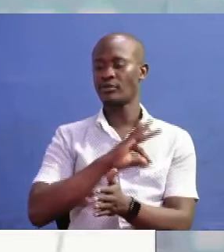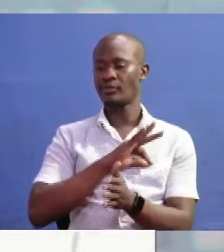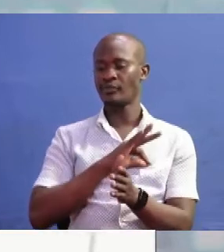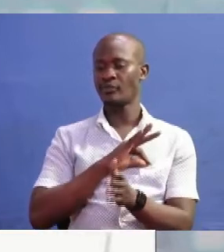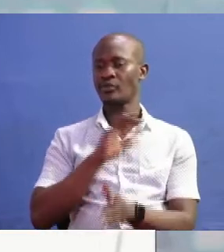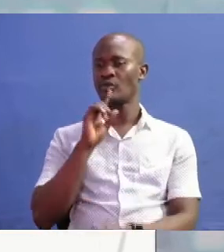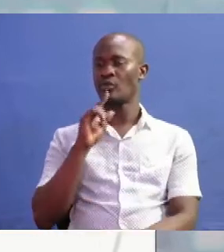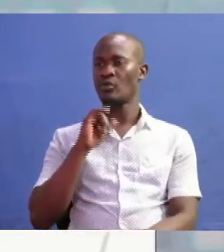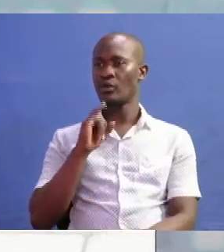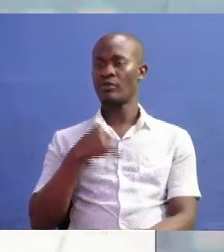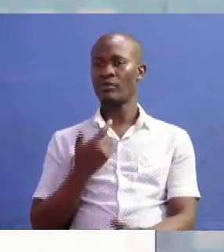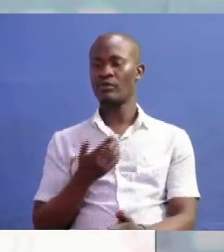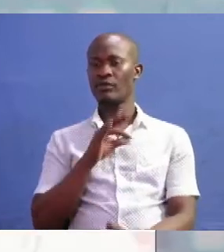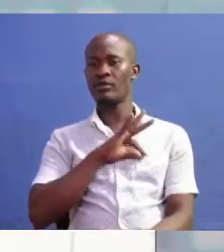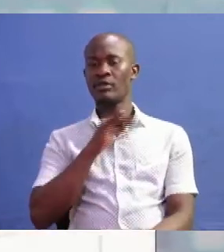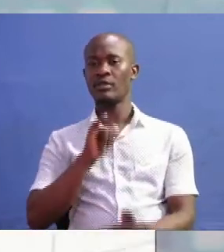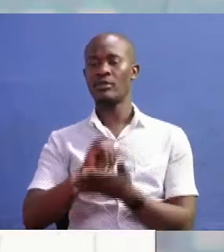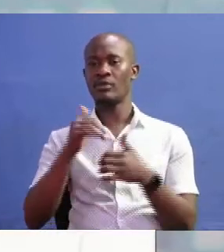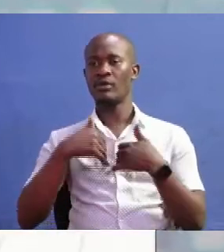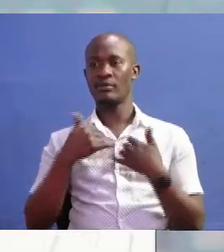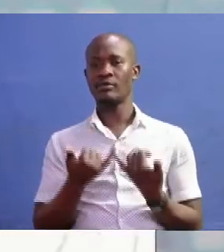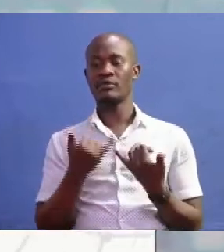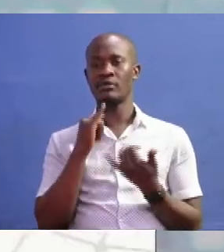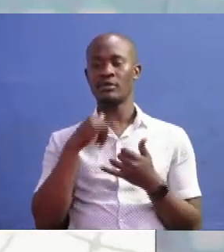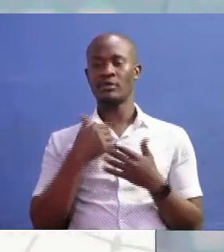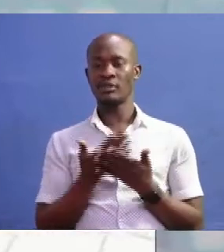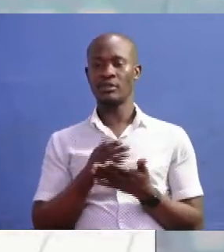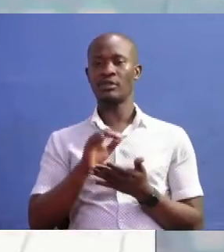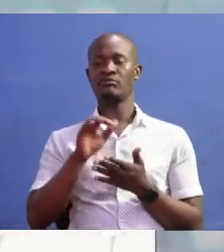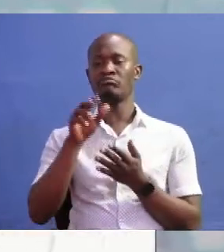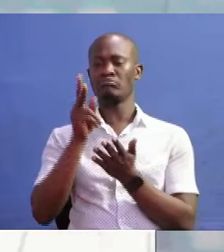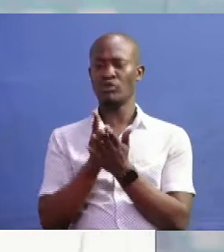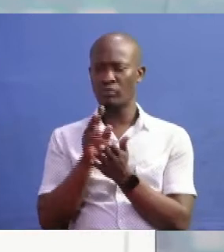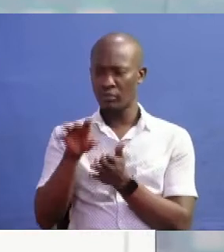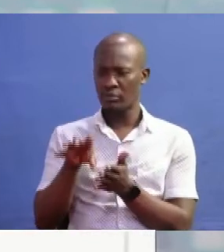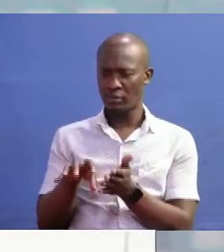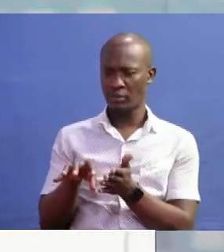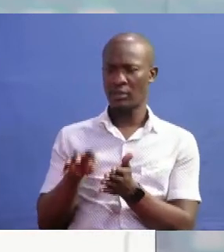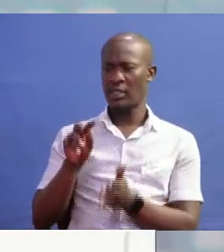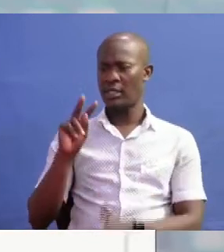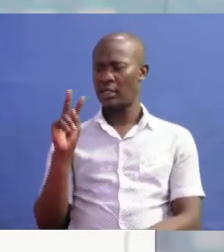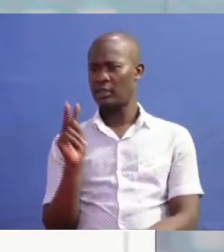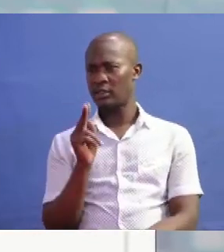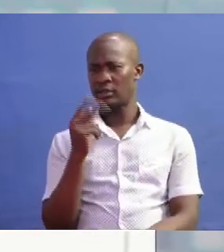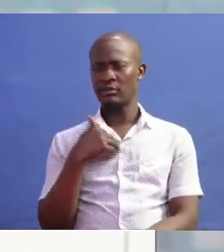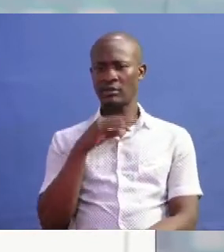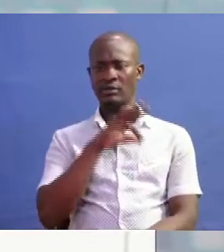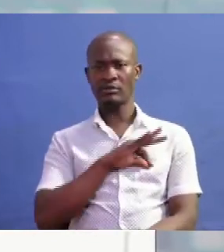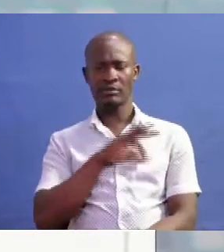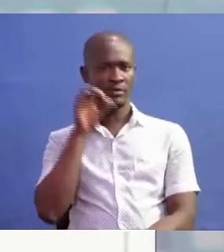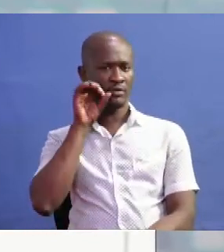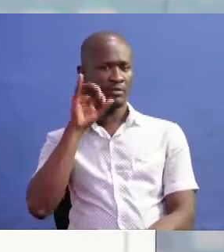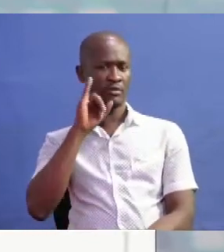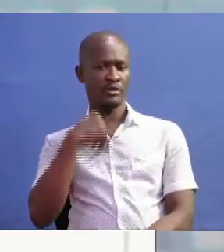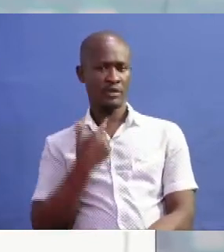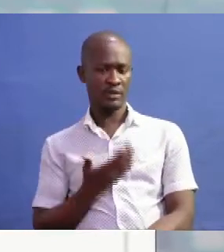vehicles, and one of the investment vehicles that we have is the stock market. And the second investment option that we have is